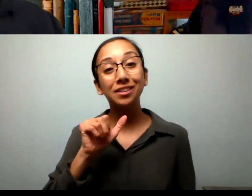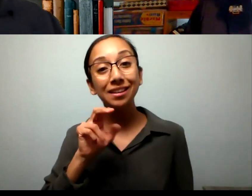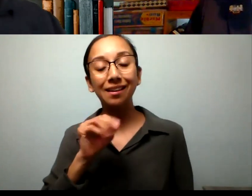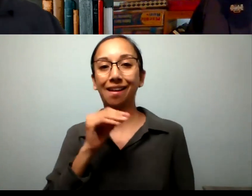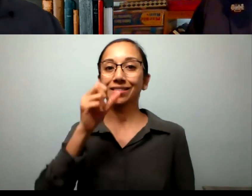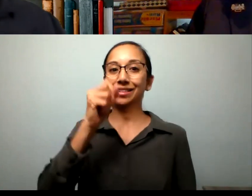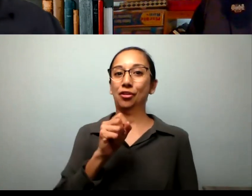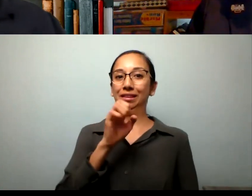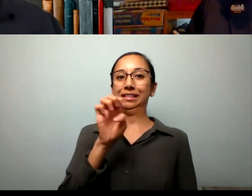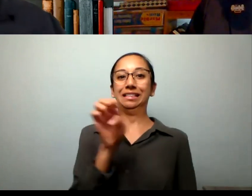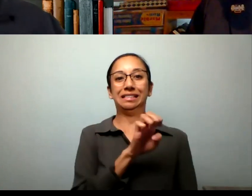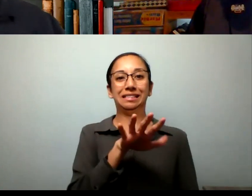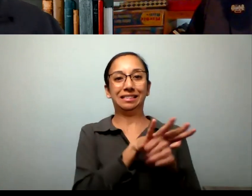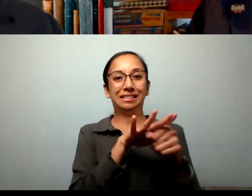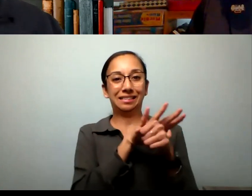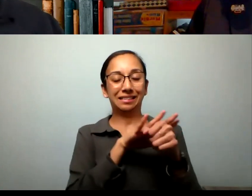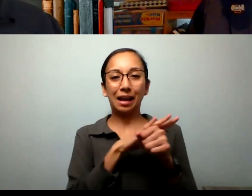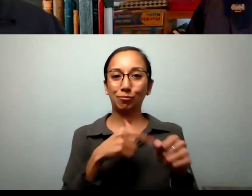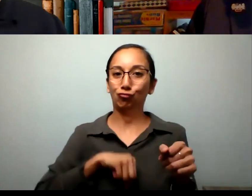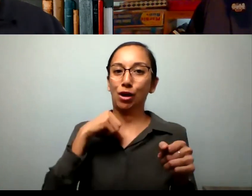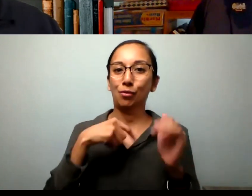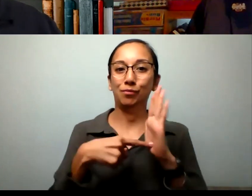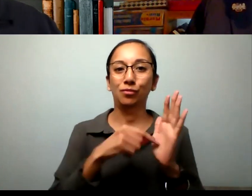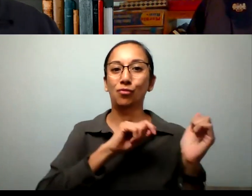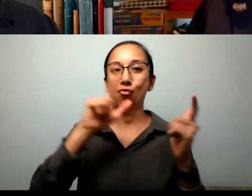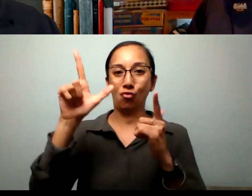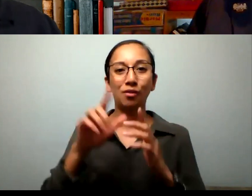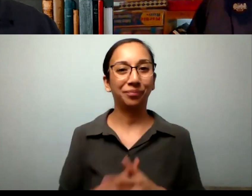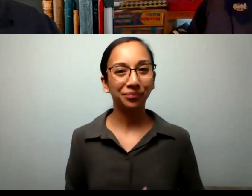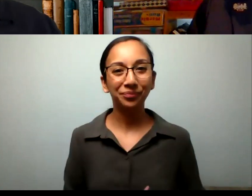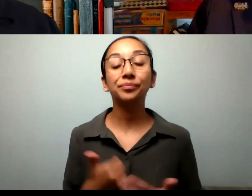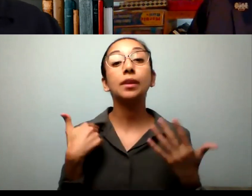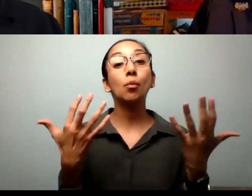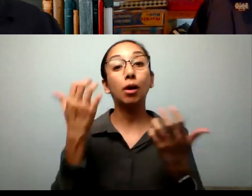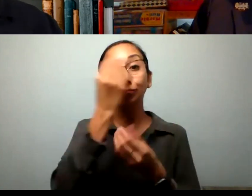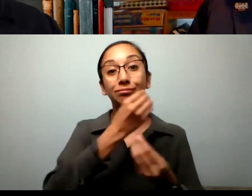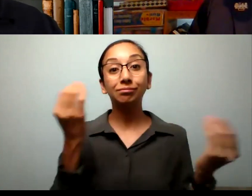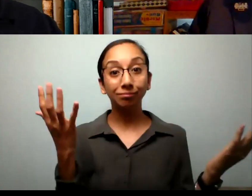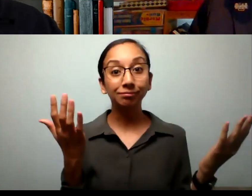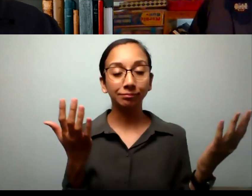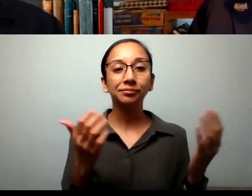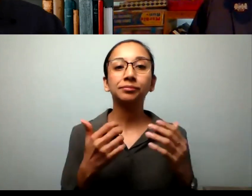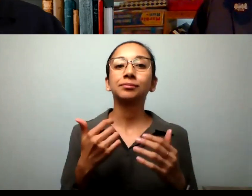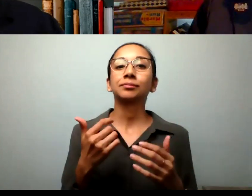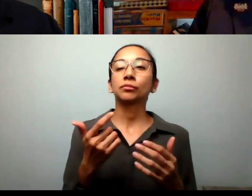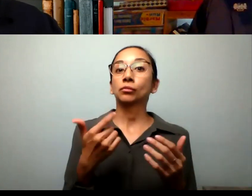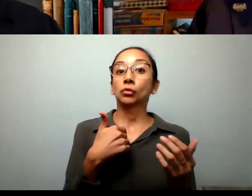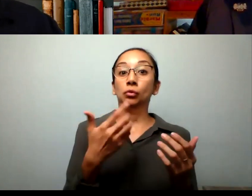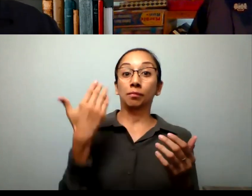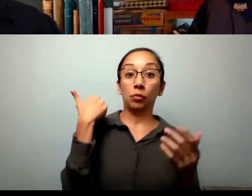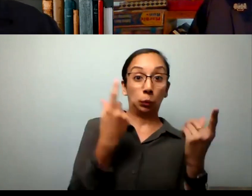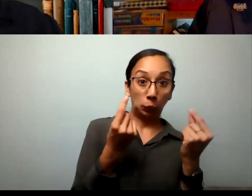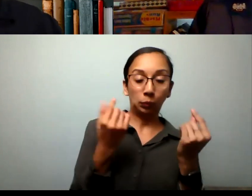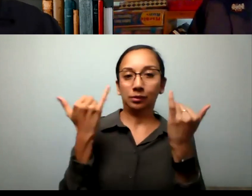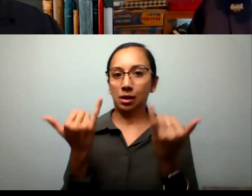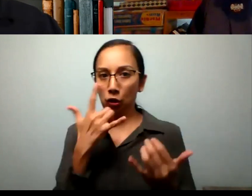southeast cities. And I'm very proud to do so. So I want you to know where we have been and where we're going. In March, as